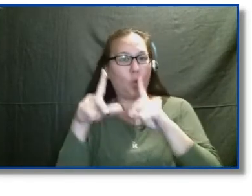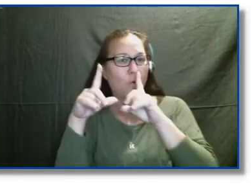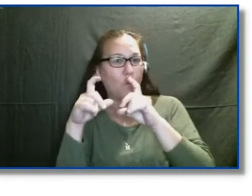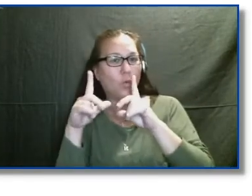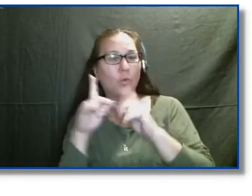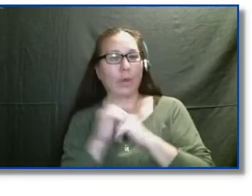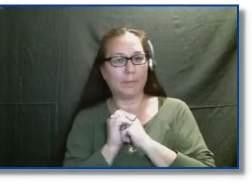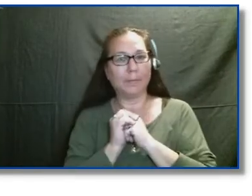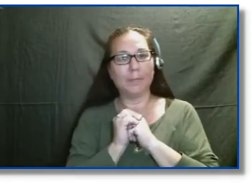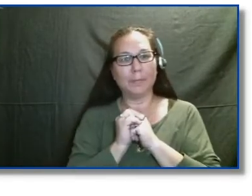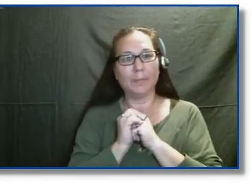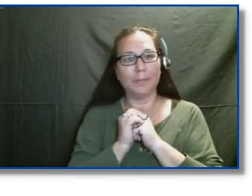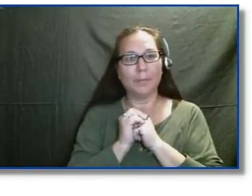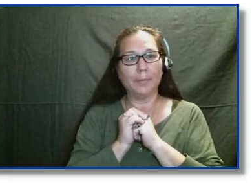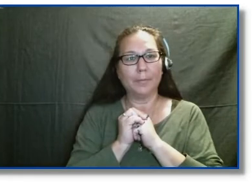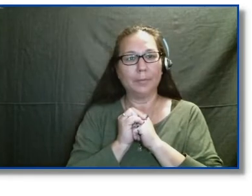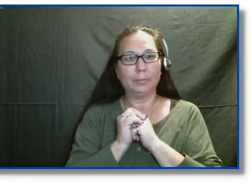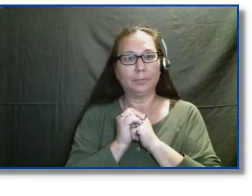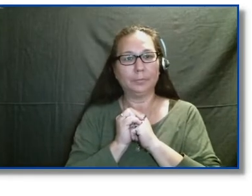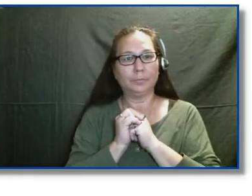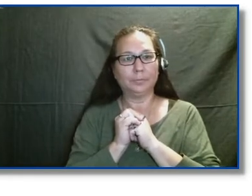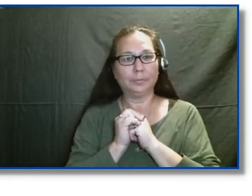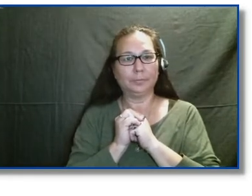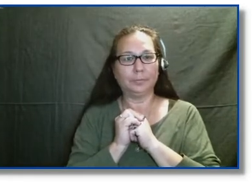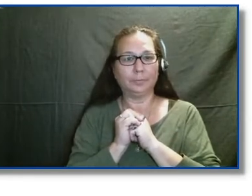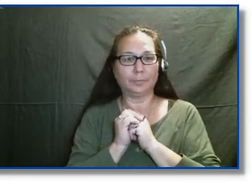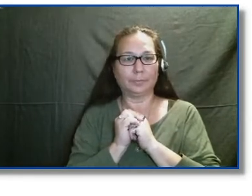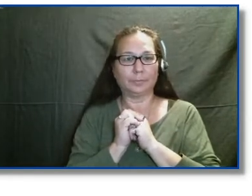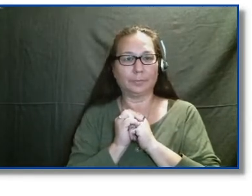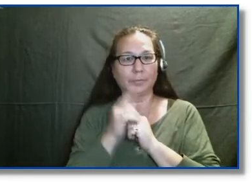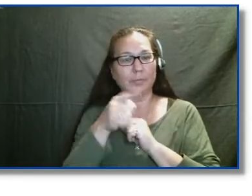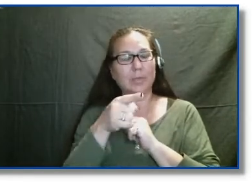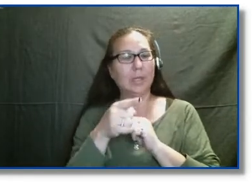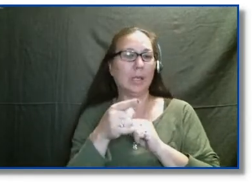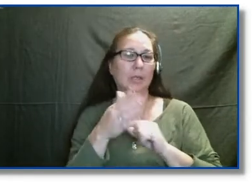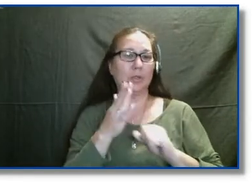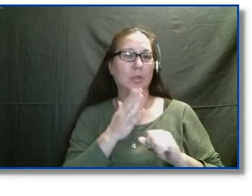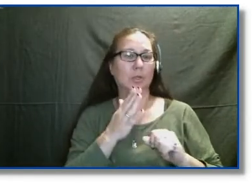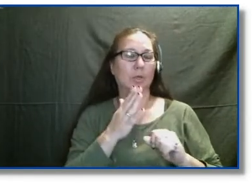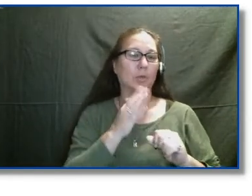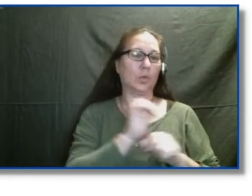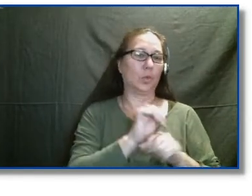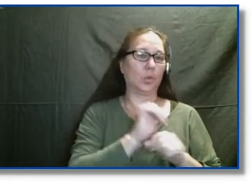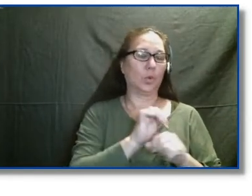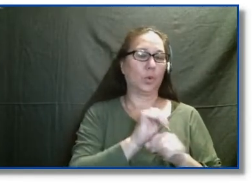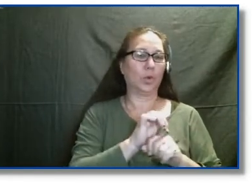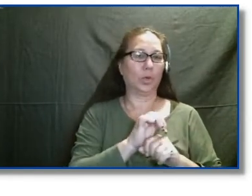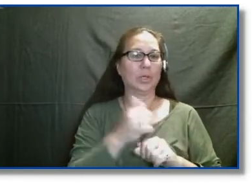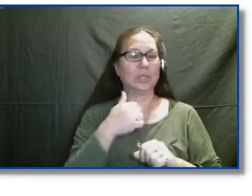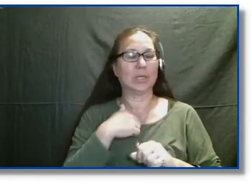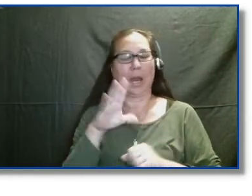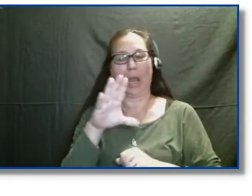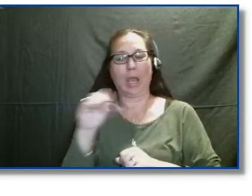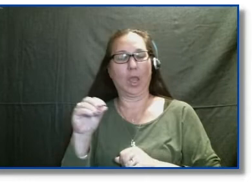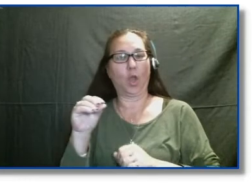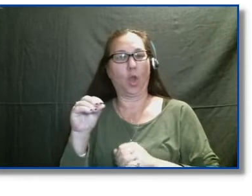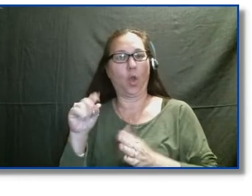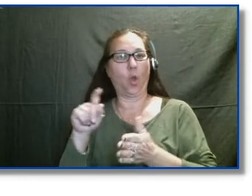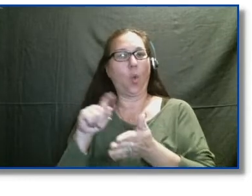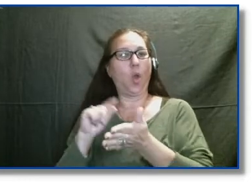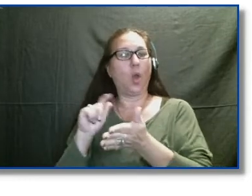These are the works that I co-authored, on which I collaborated